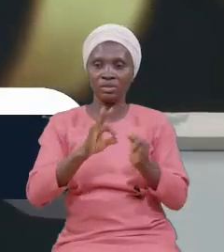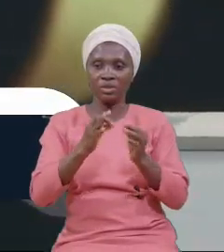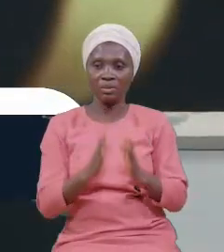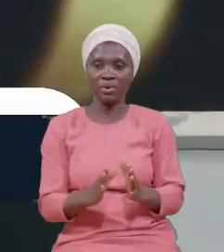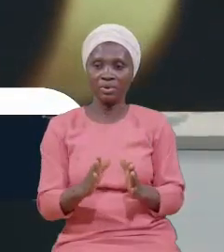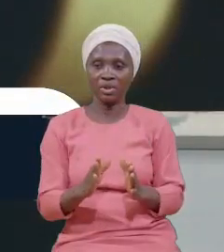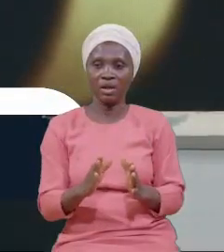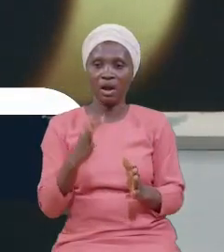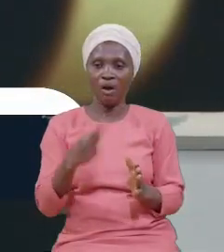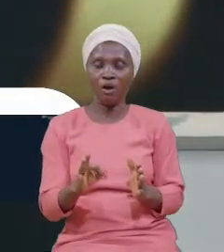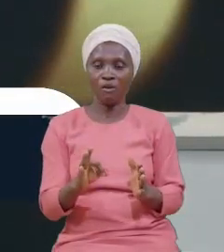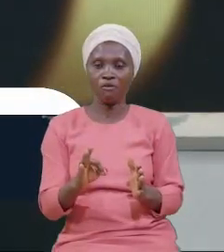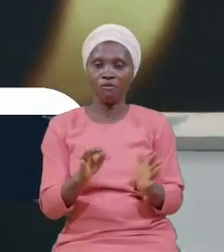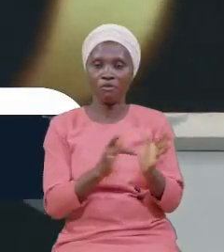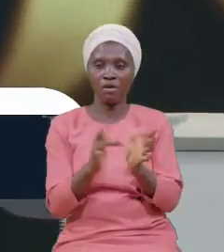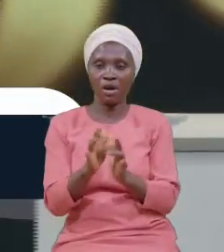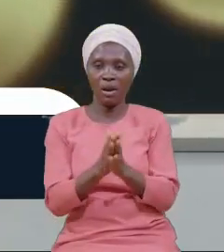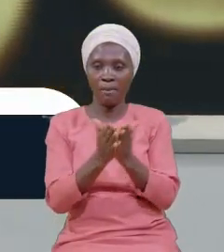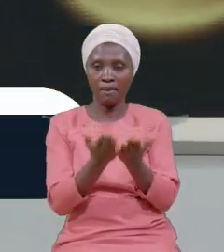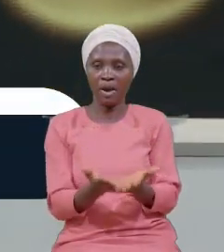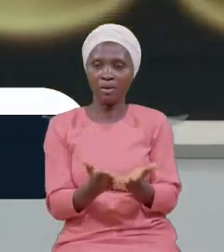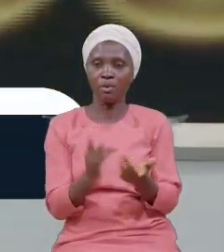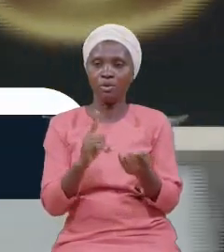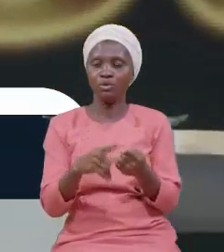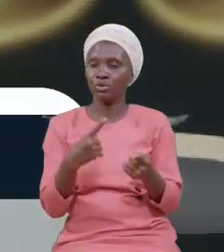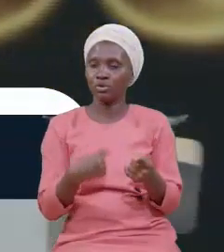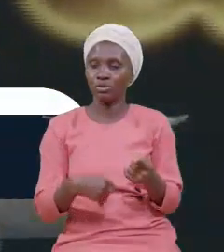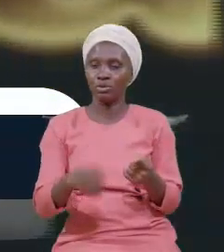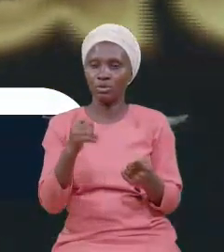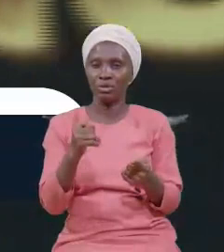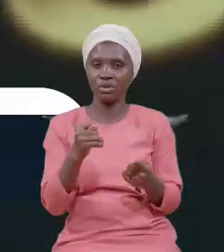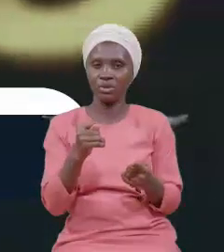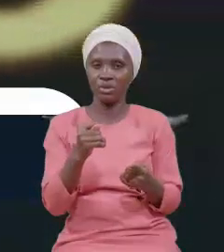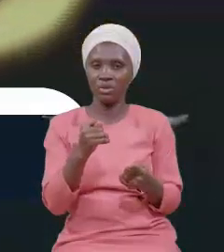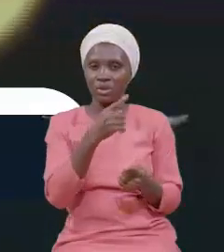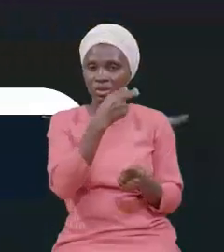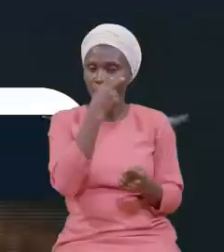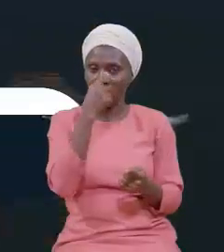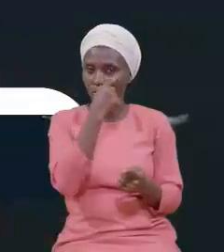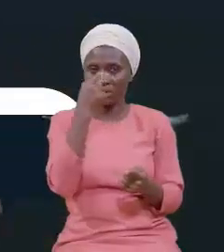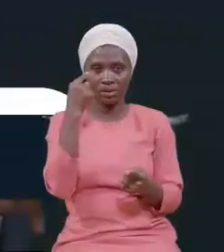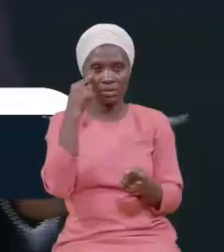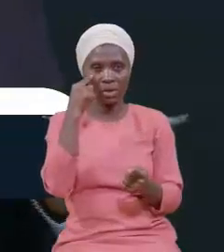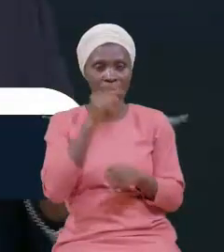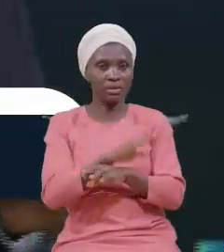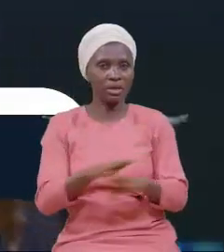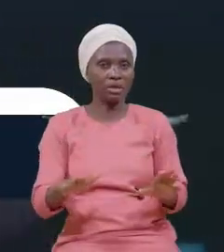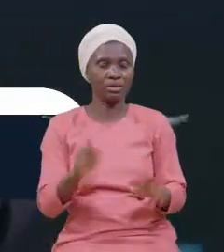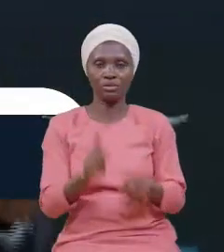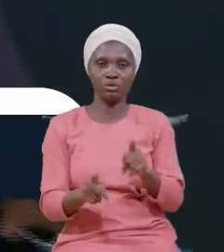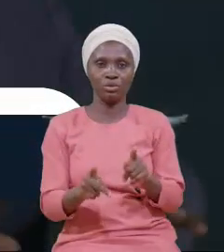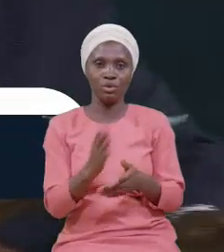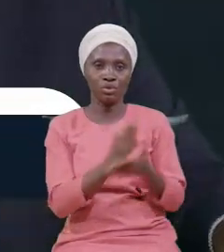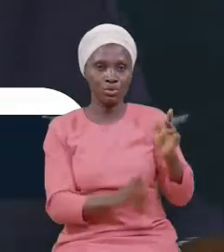to the sightless. The people who read and don't understand, sightless, spiritually.